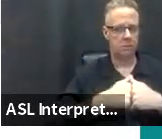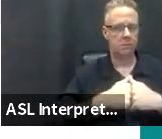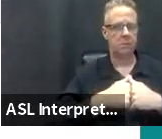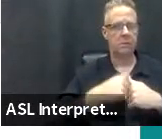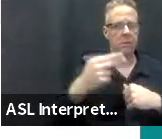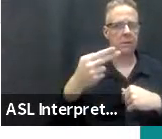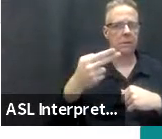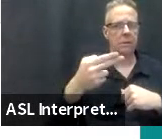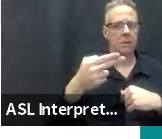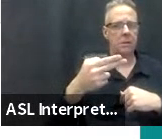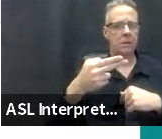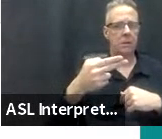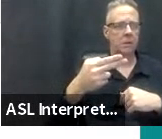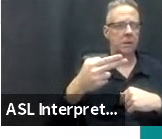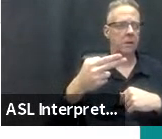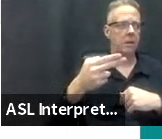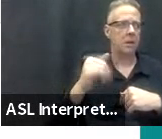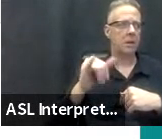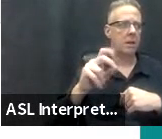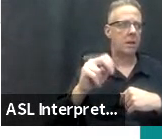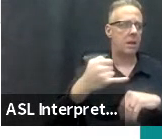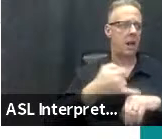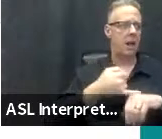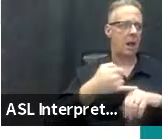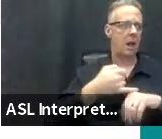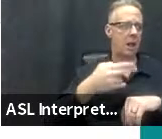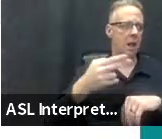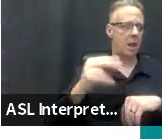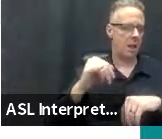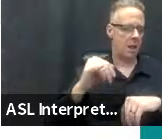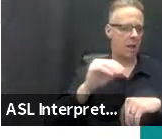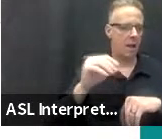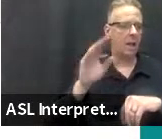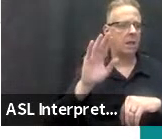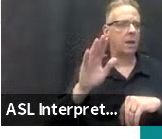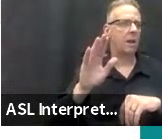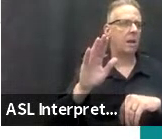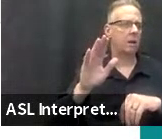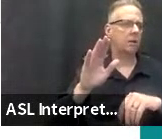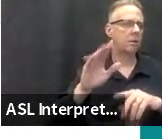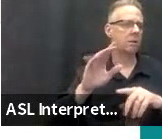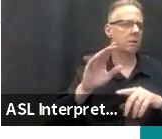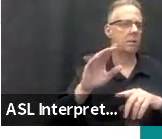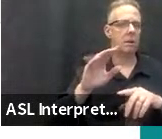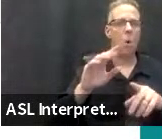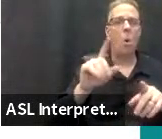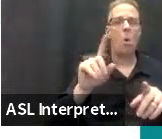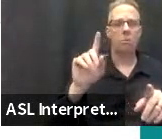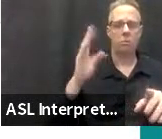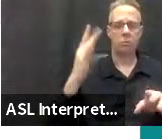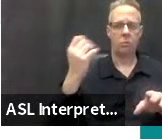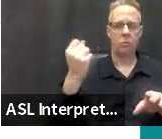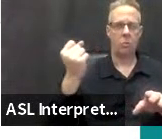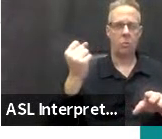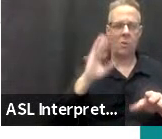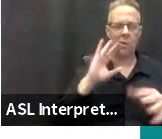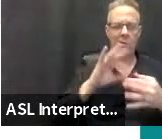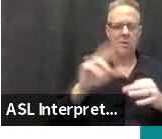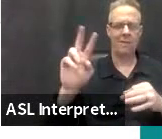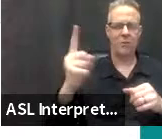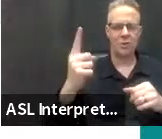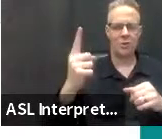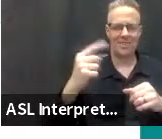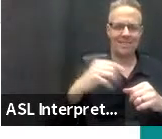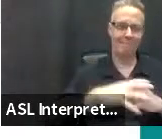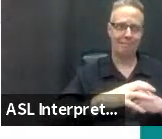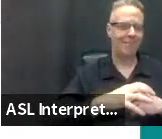Hayden Island Marine Drive area to look at a couple more options. Oh, before that, we'll talk about Vancouver. Sorry, had my